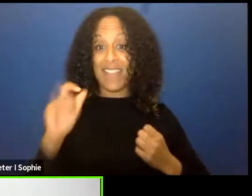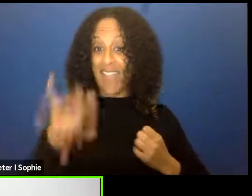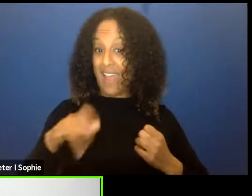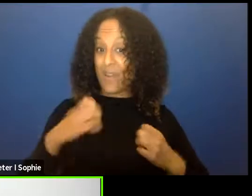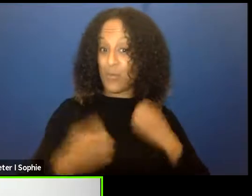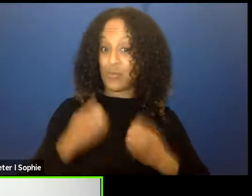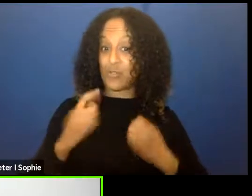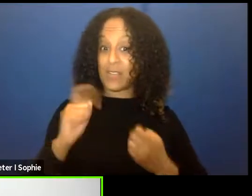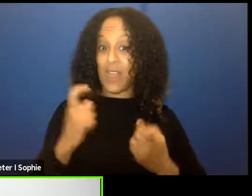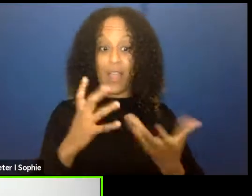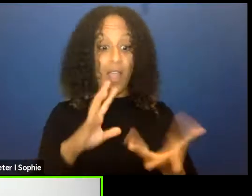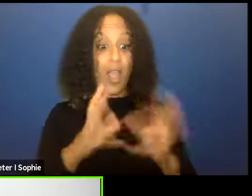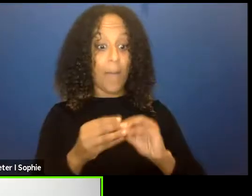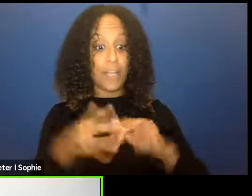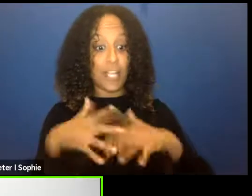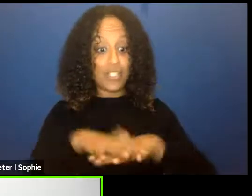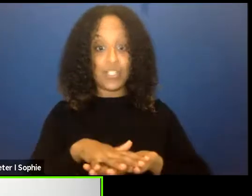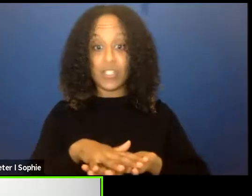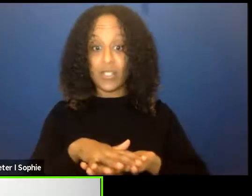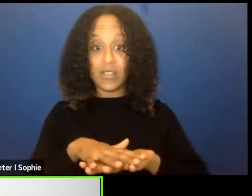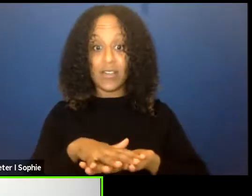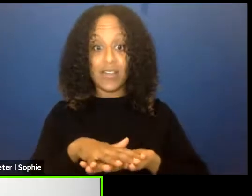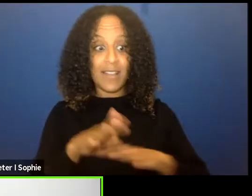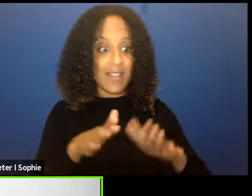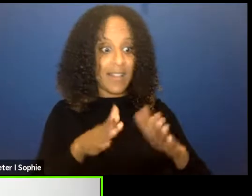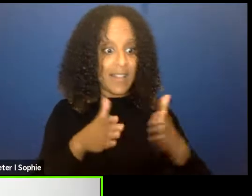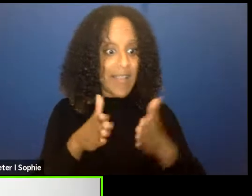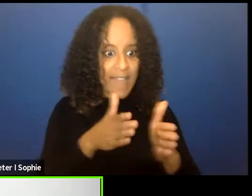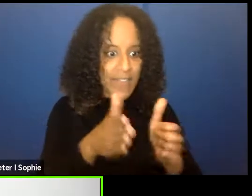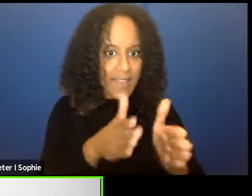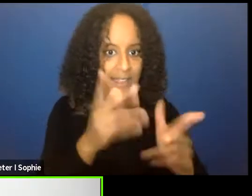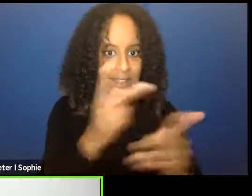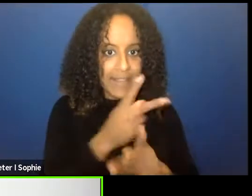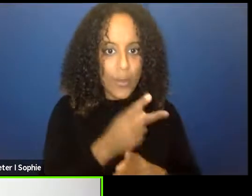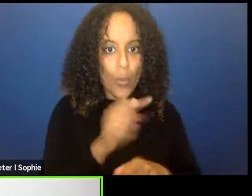is a combination, I think, of navigating the workspace